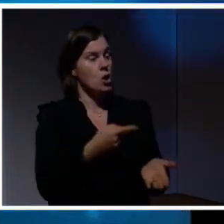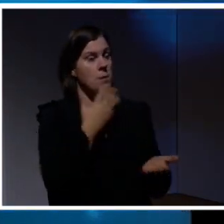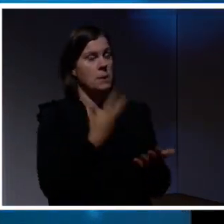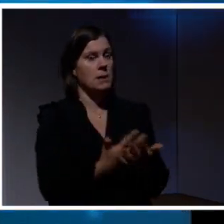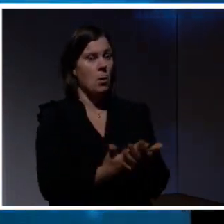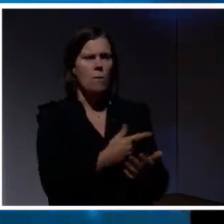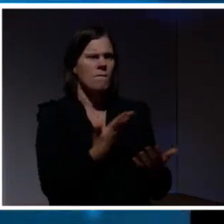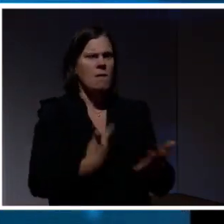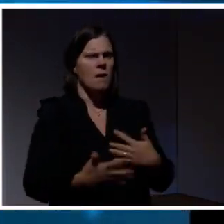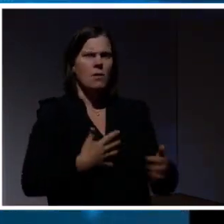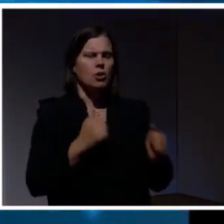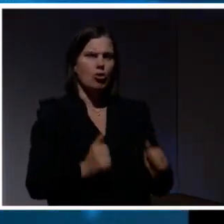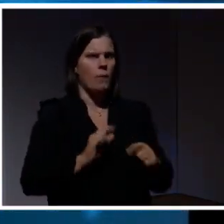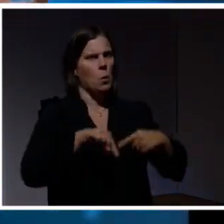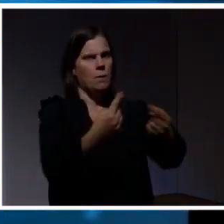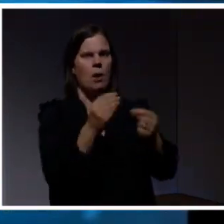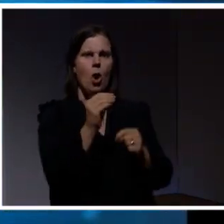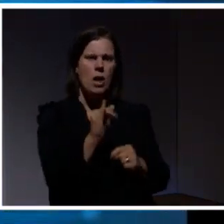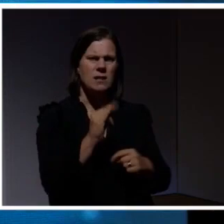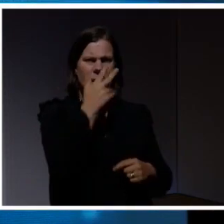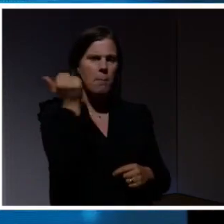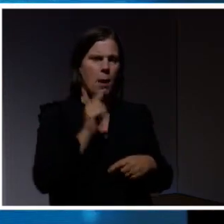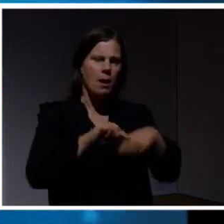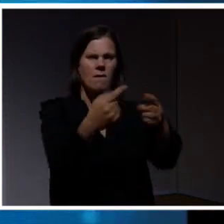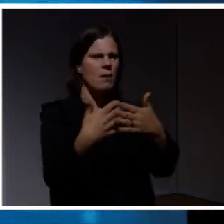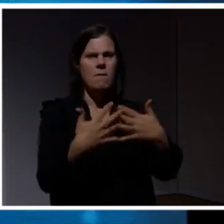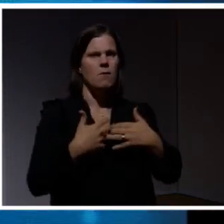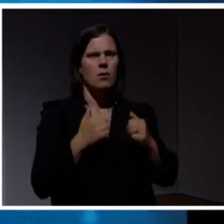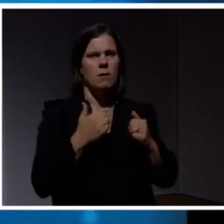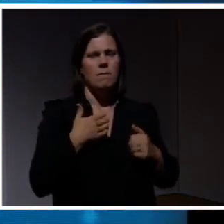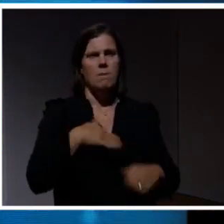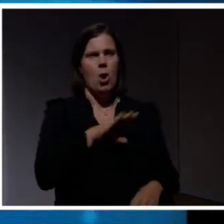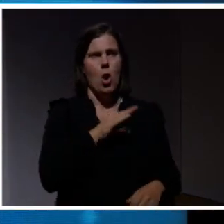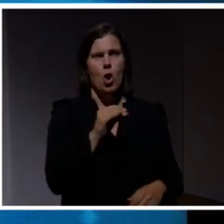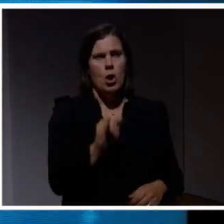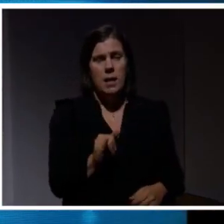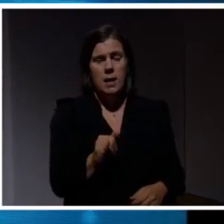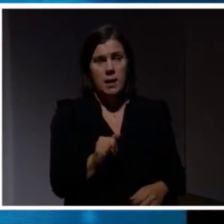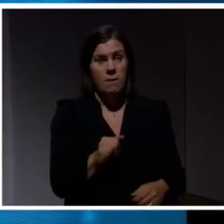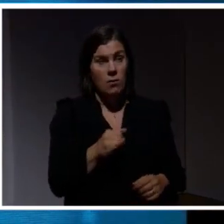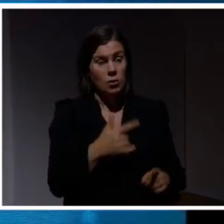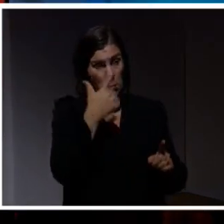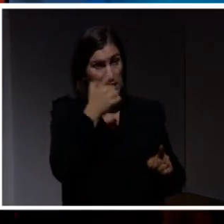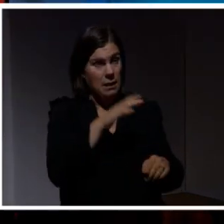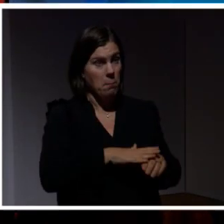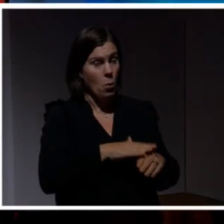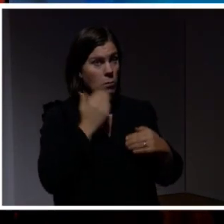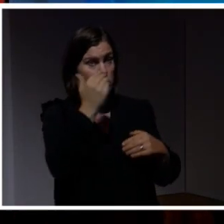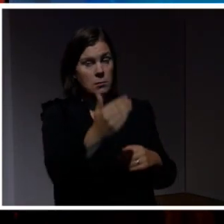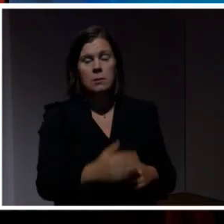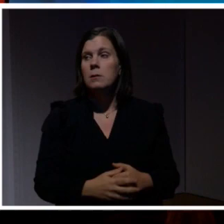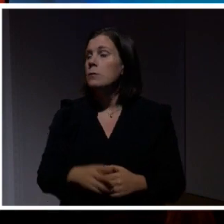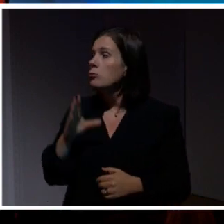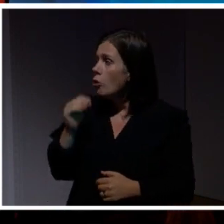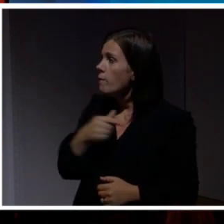Mm. Why is it important that we develop AI rapidly? Why do we want it to scale? Especially since one of your own questions is, can we trust it? Yeah. Well, we have